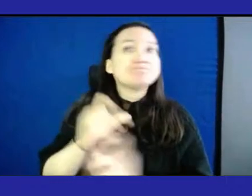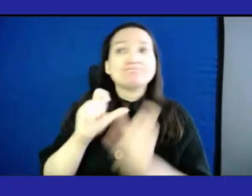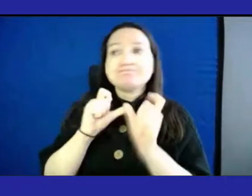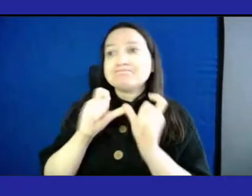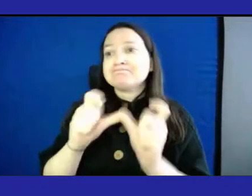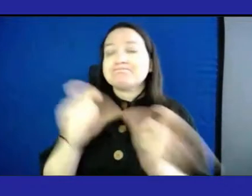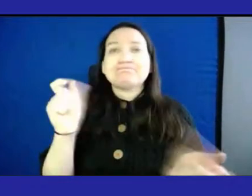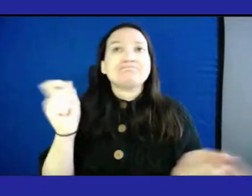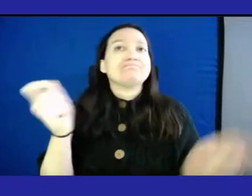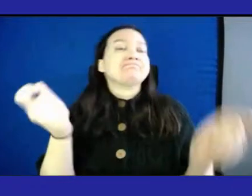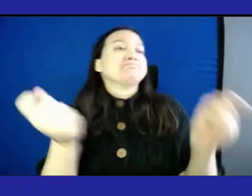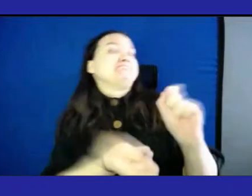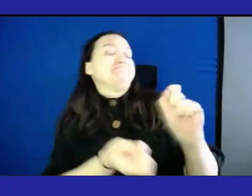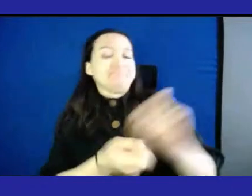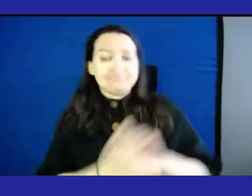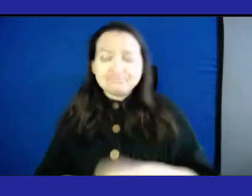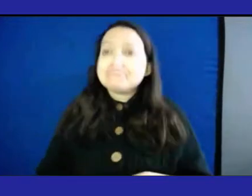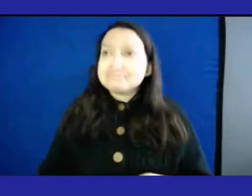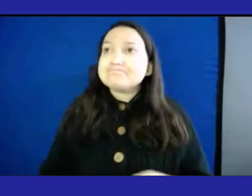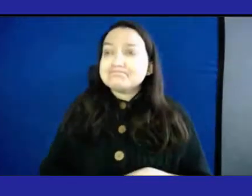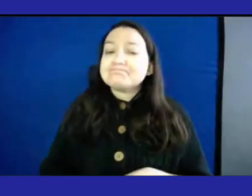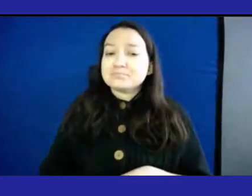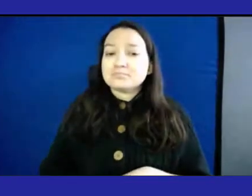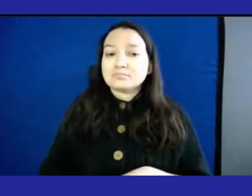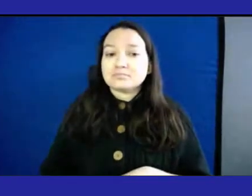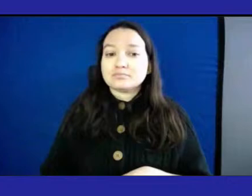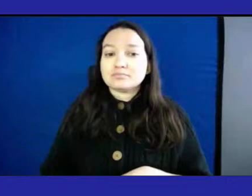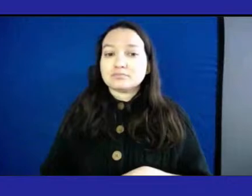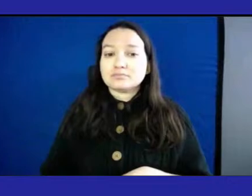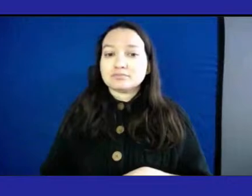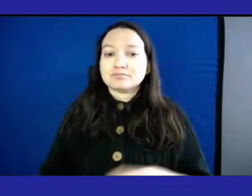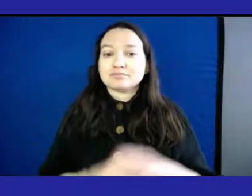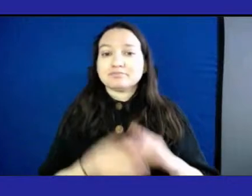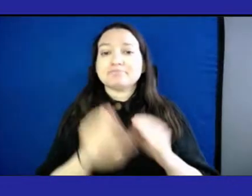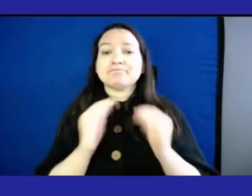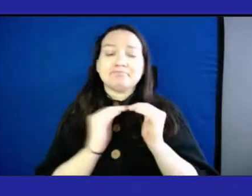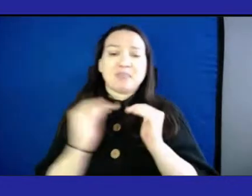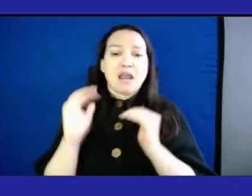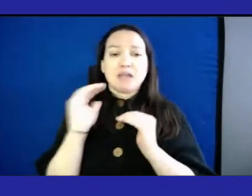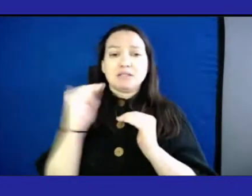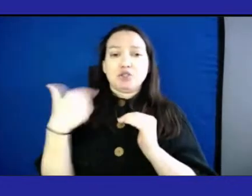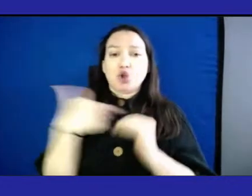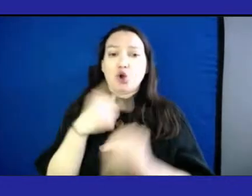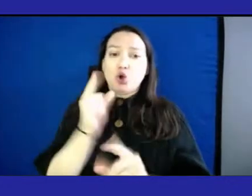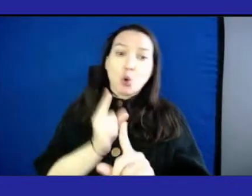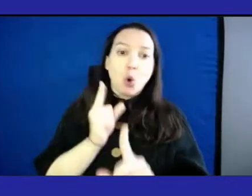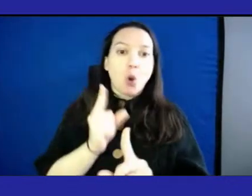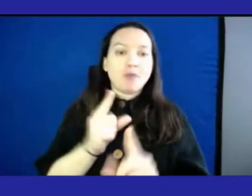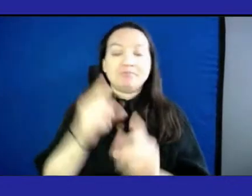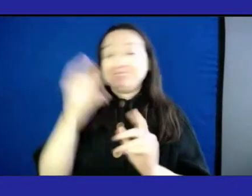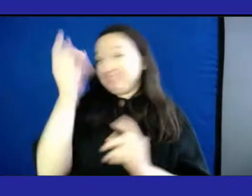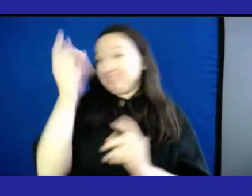here. But this was beyond kind of our goal. We almost doubled our goal.